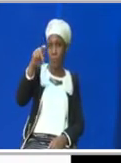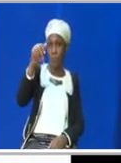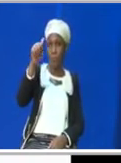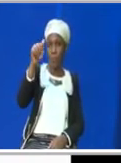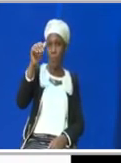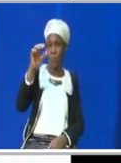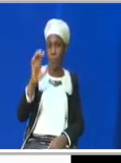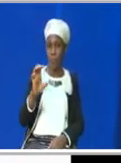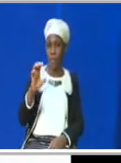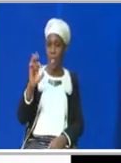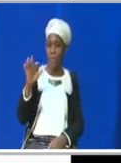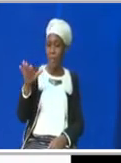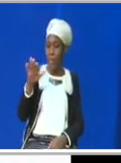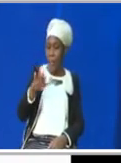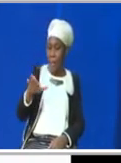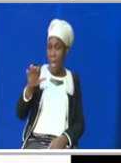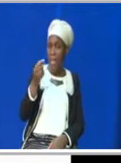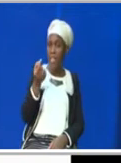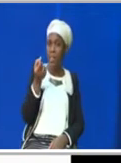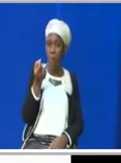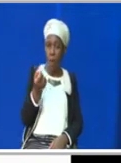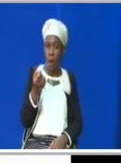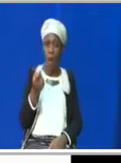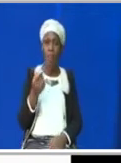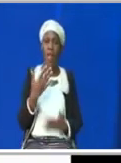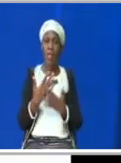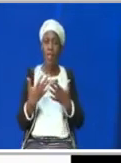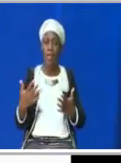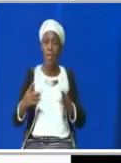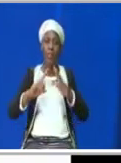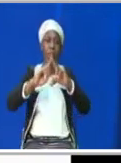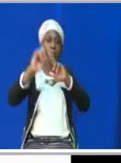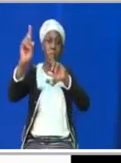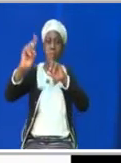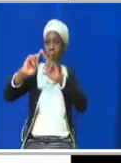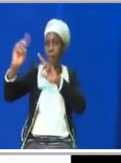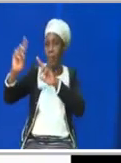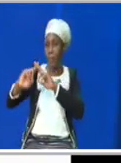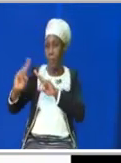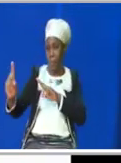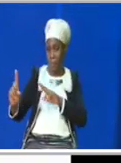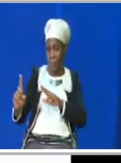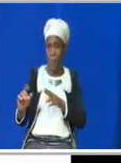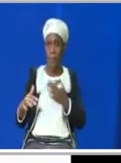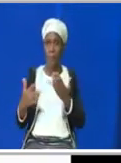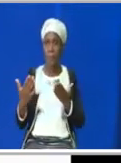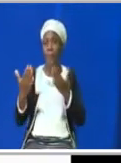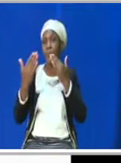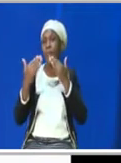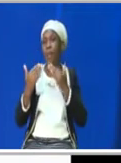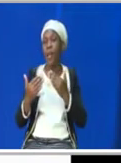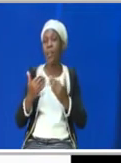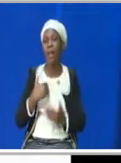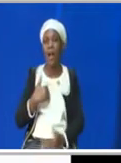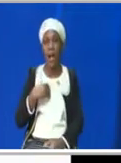might run away, or they might be actually leave the place. We have also other factor